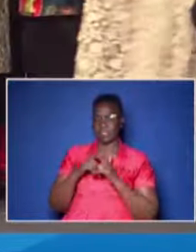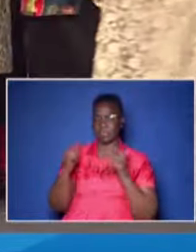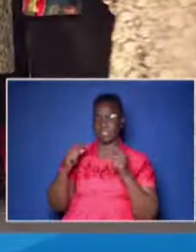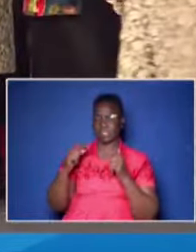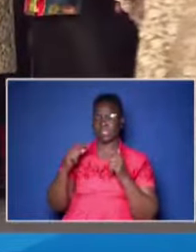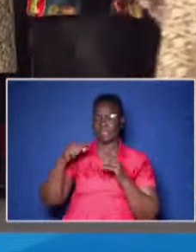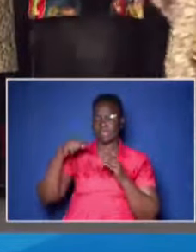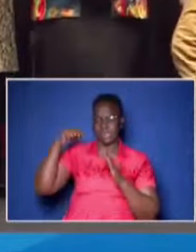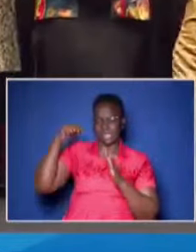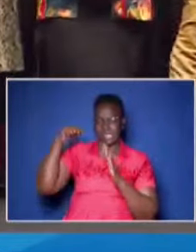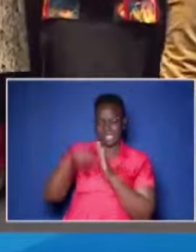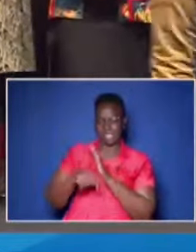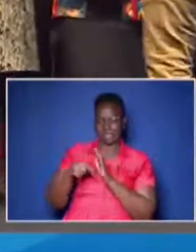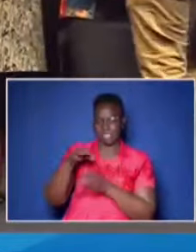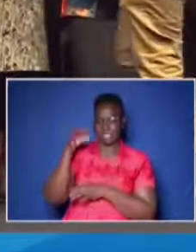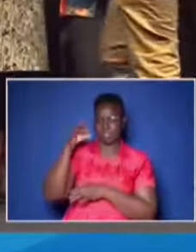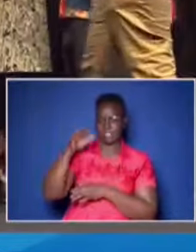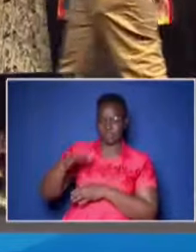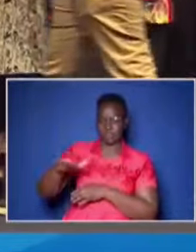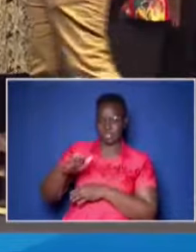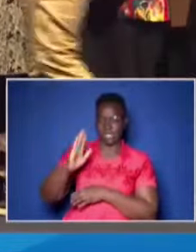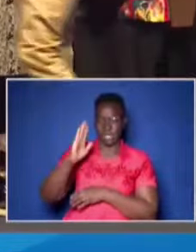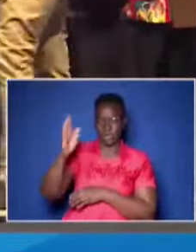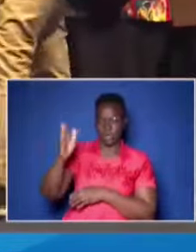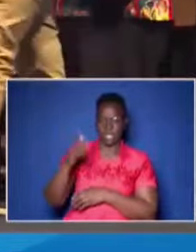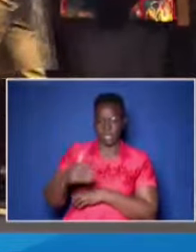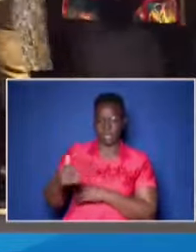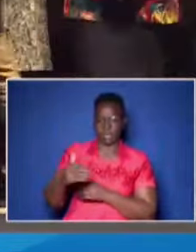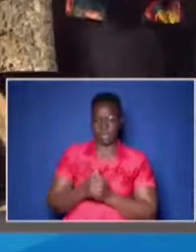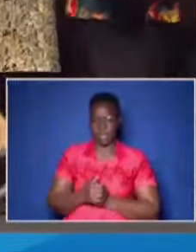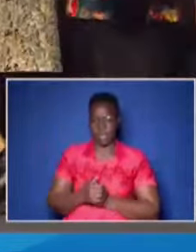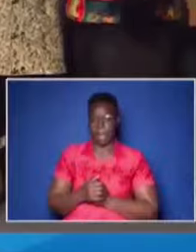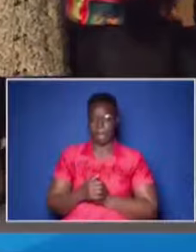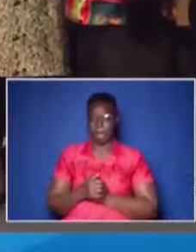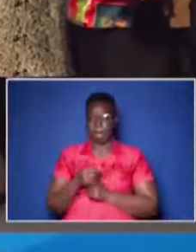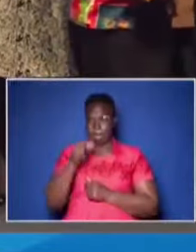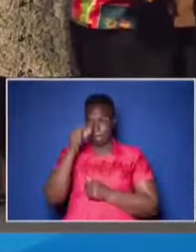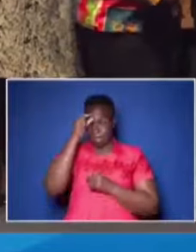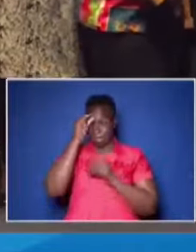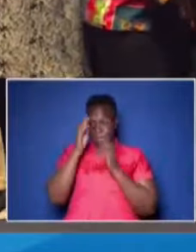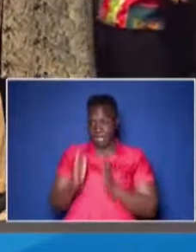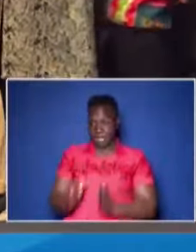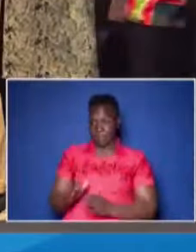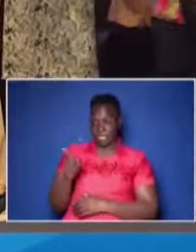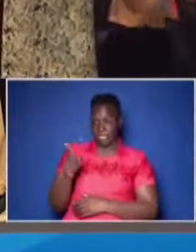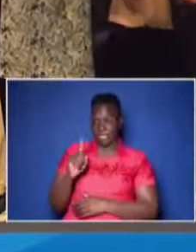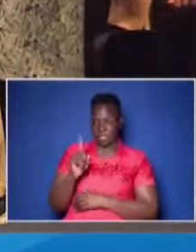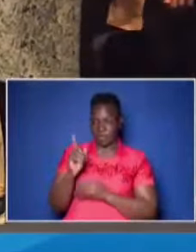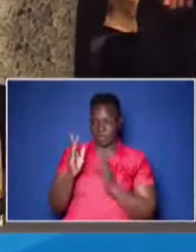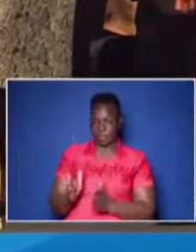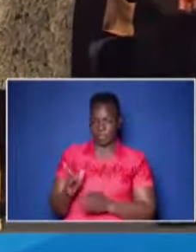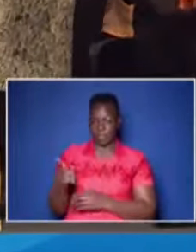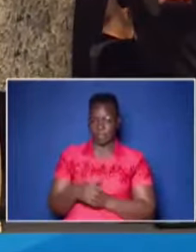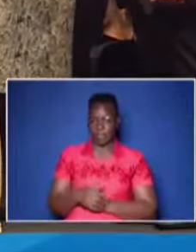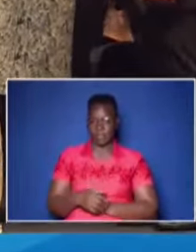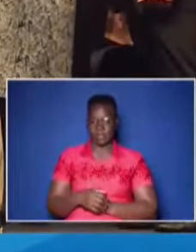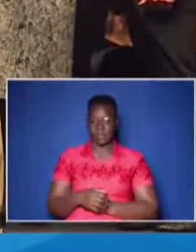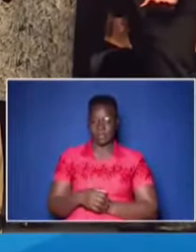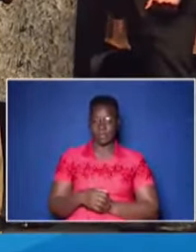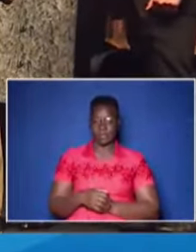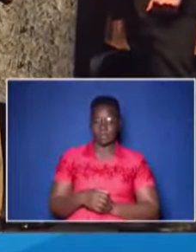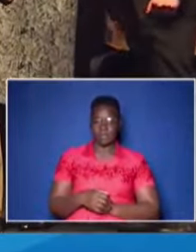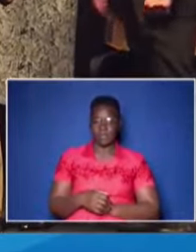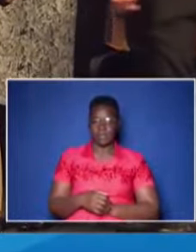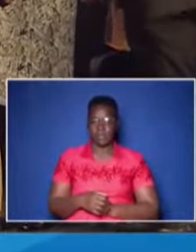spiritually the man yes sir yes sir man who gave us